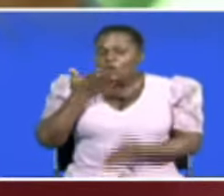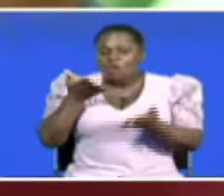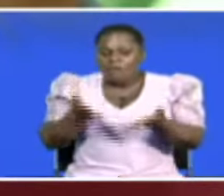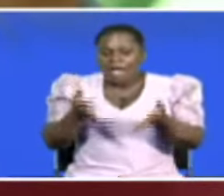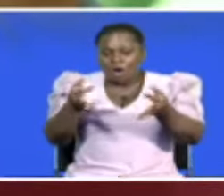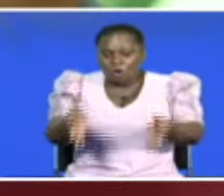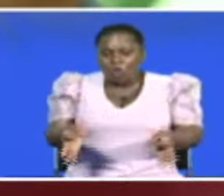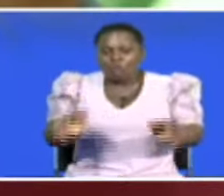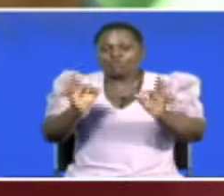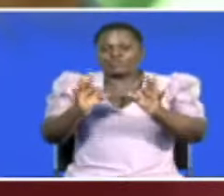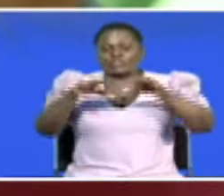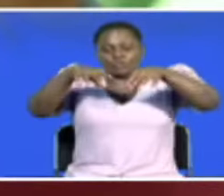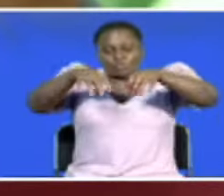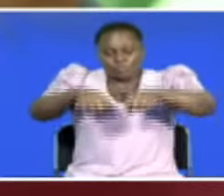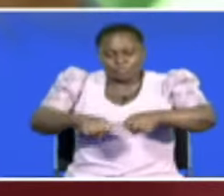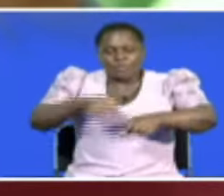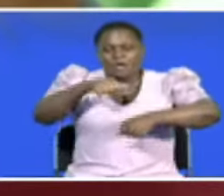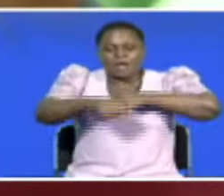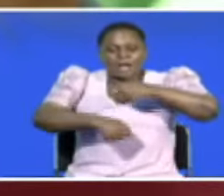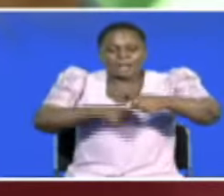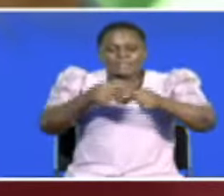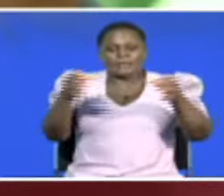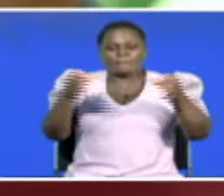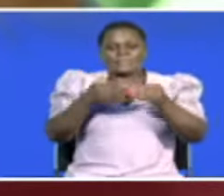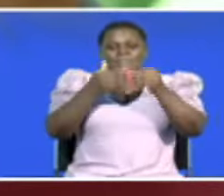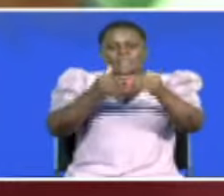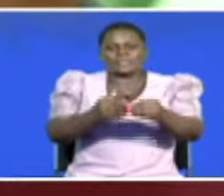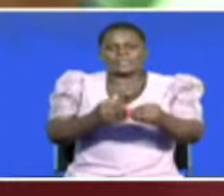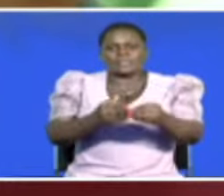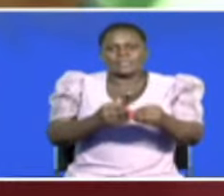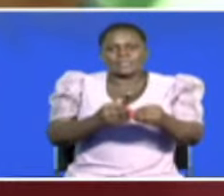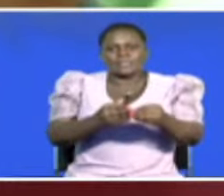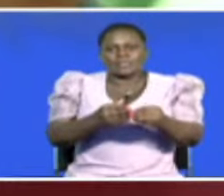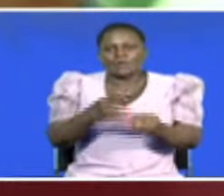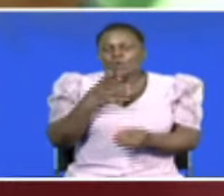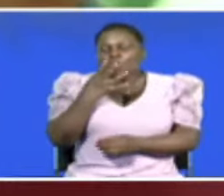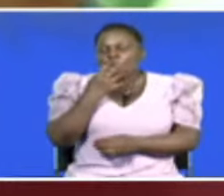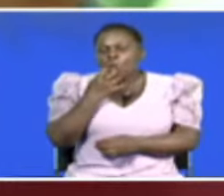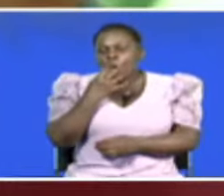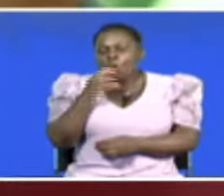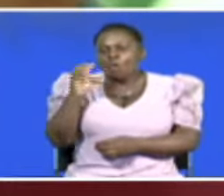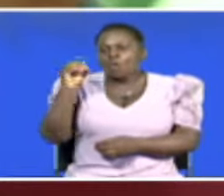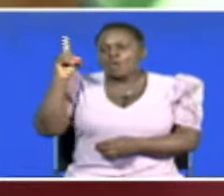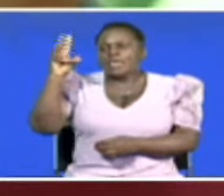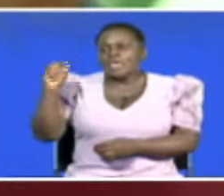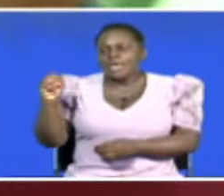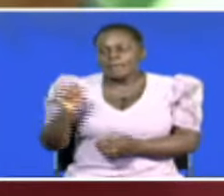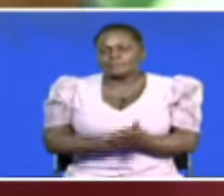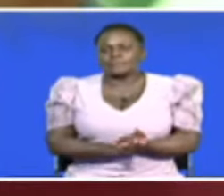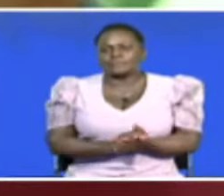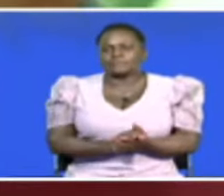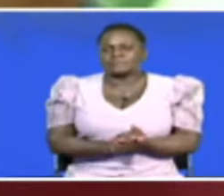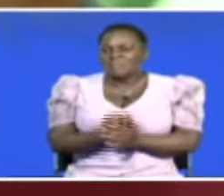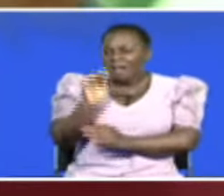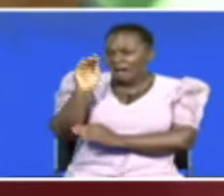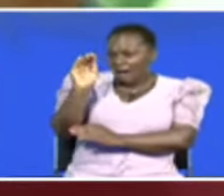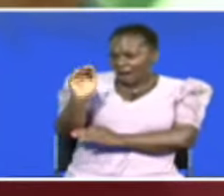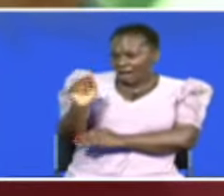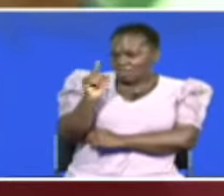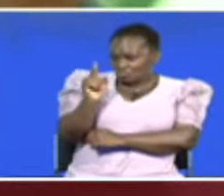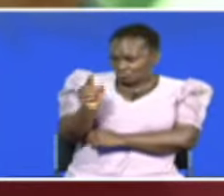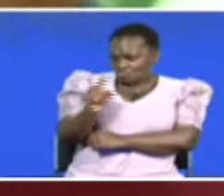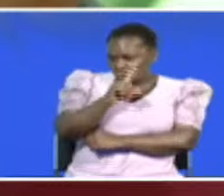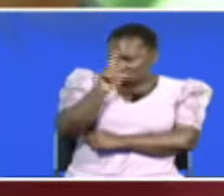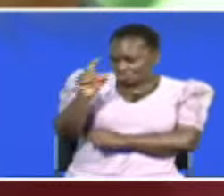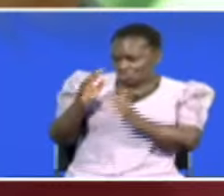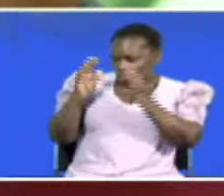now taken over as acting party leader for one of Kenya's oldest party, ODM. Tonight, we engage you on these on